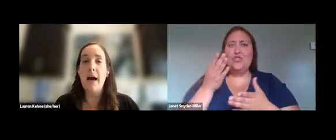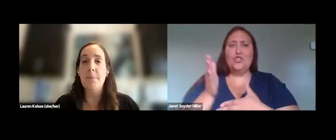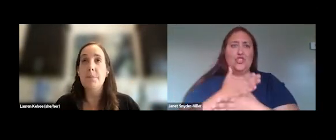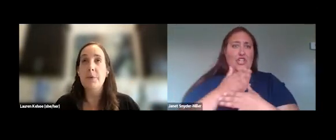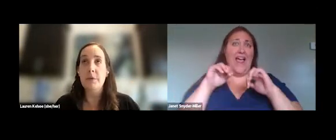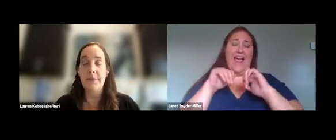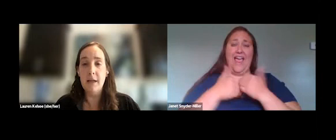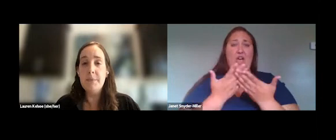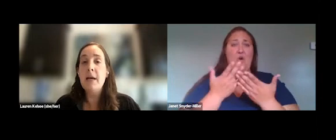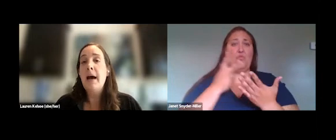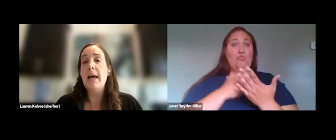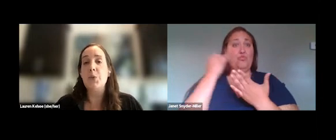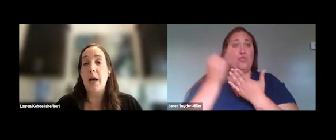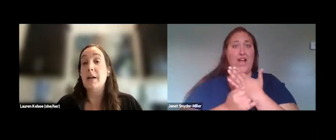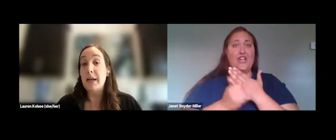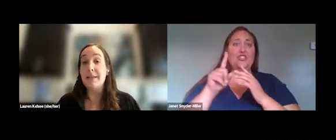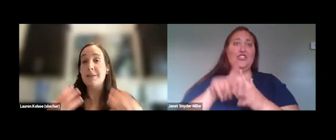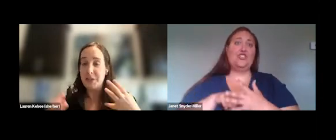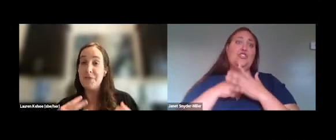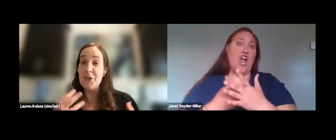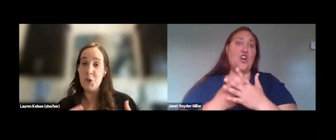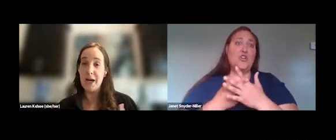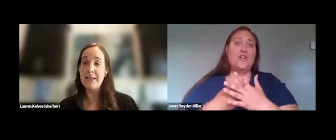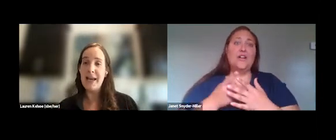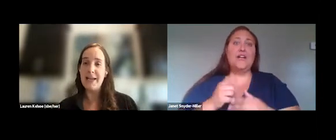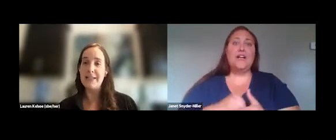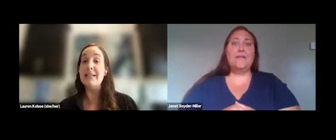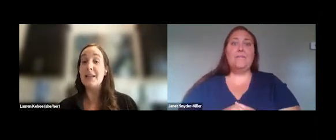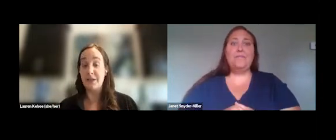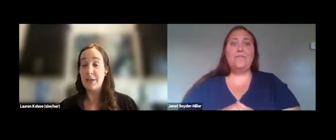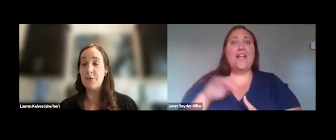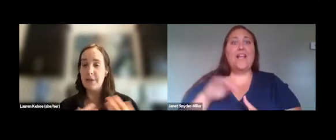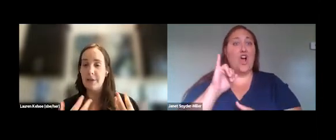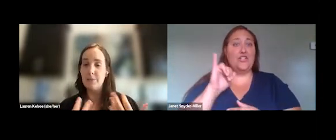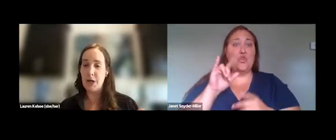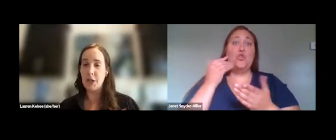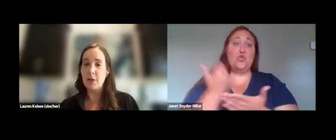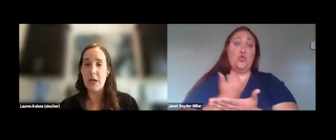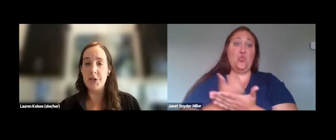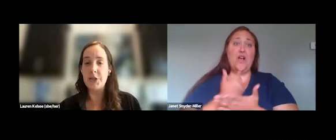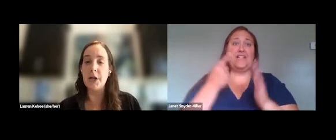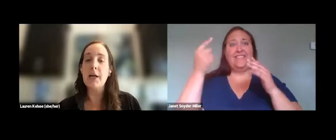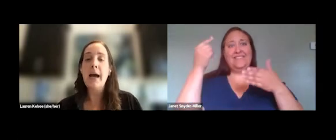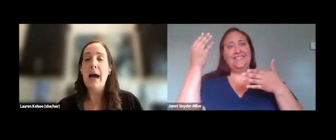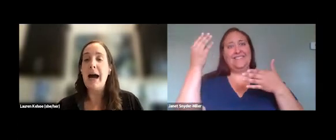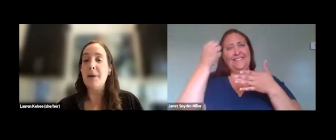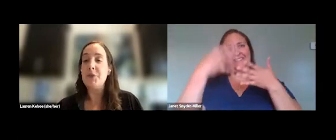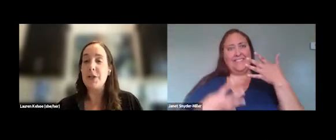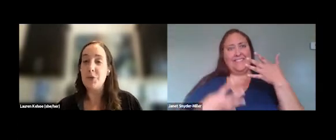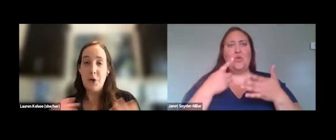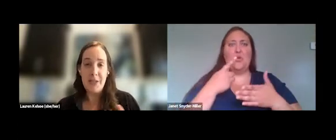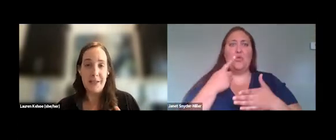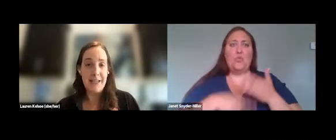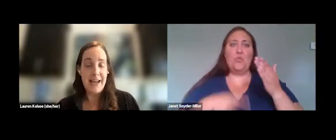project developed, as well as some of the nuance and details of the project that we undertook.